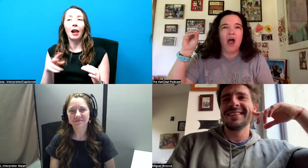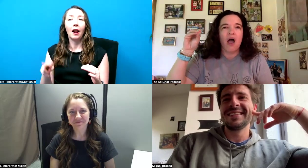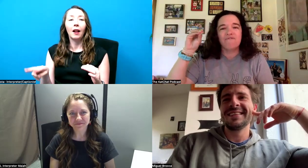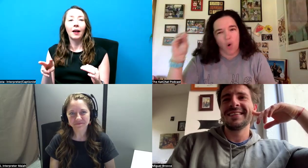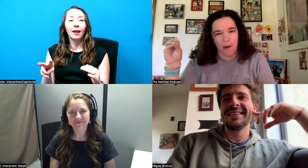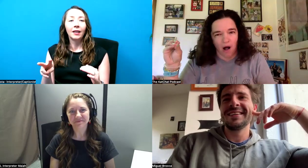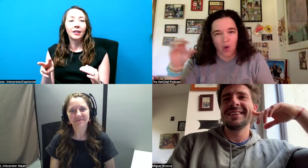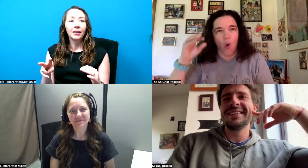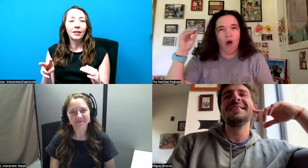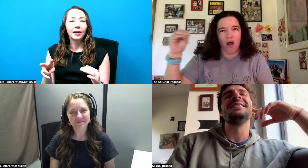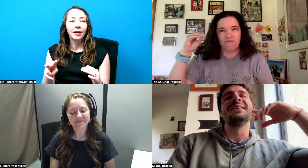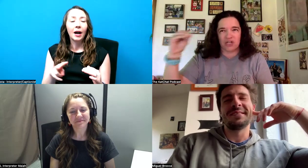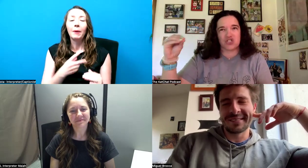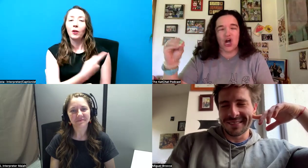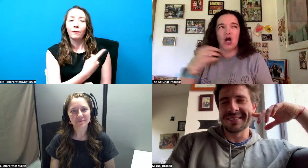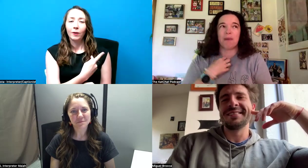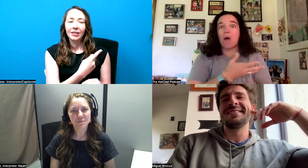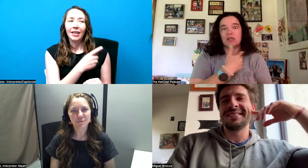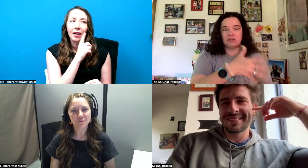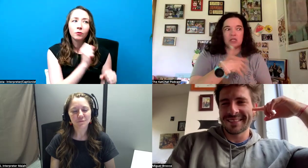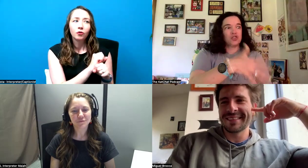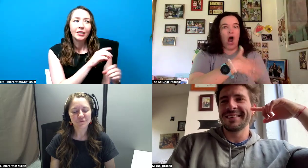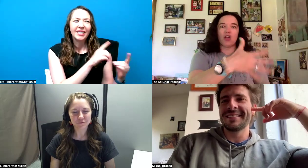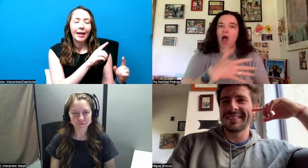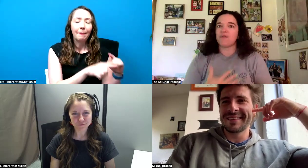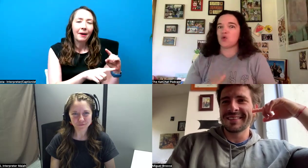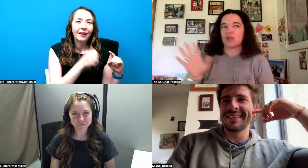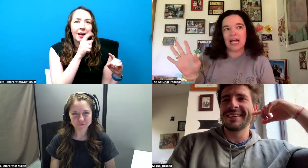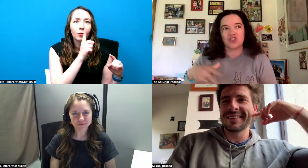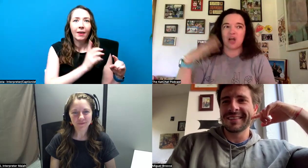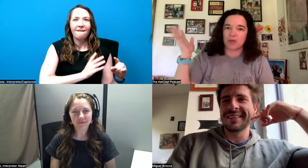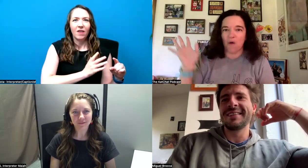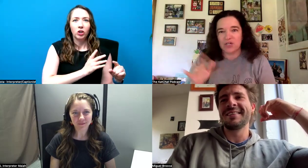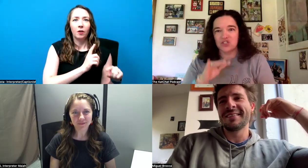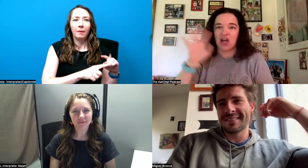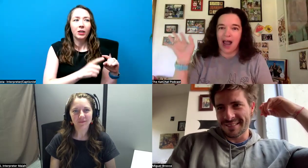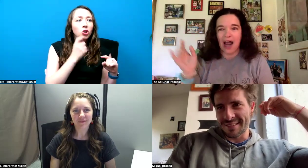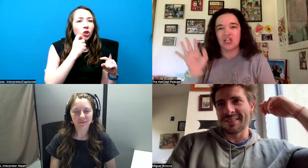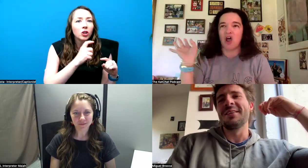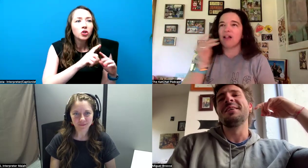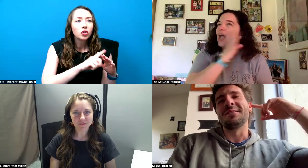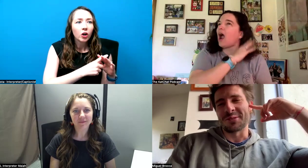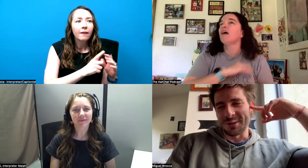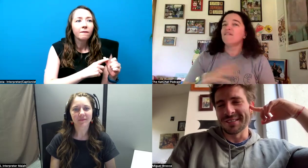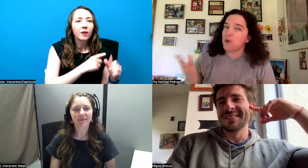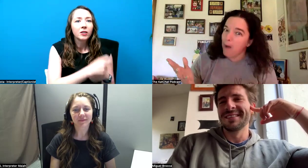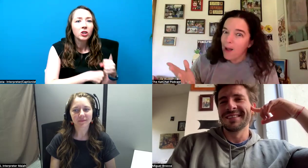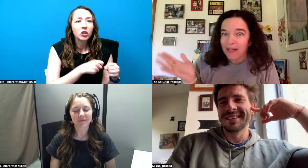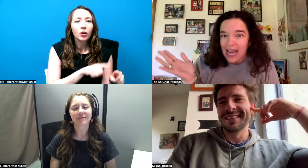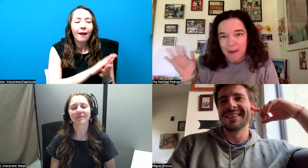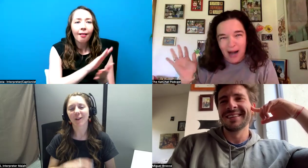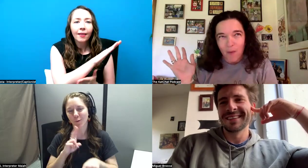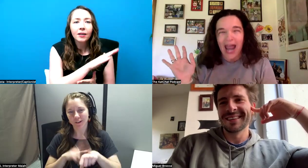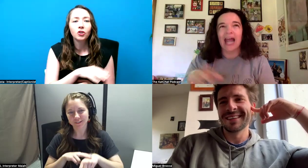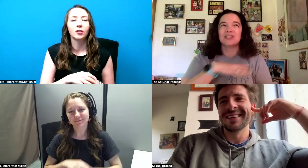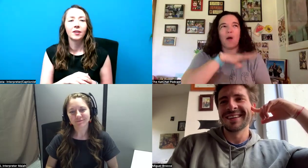like formal or for sure. But I was starting off a new relationship, no, for sure in college, all of of that. course. Football